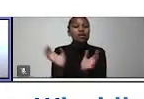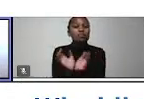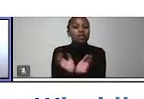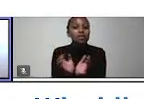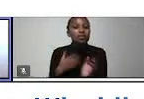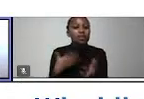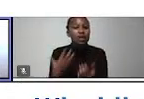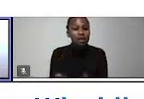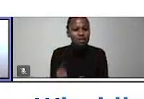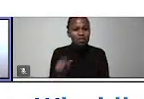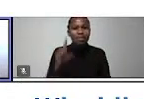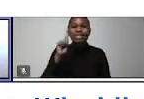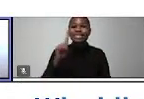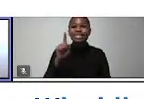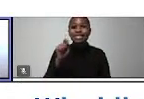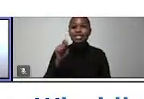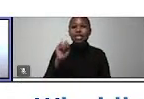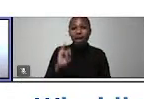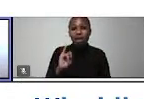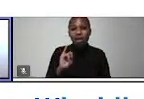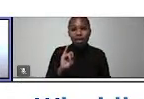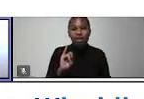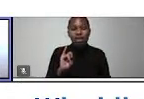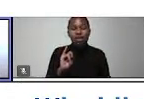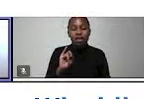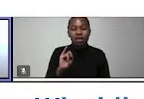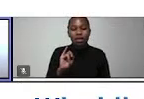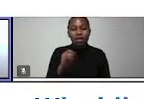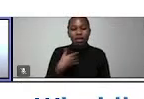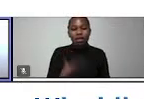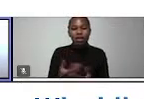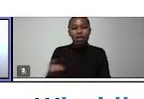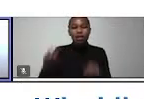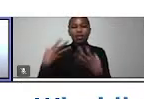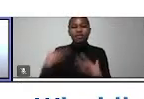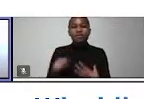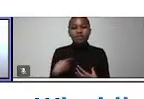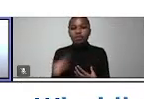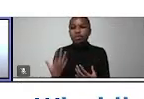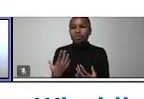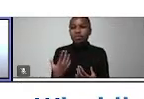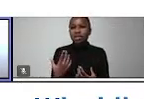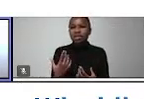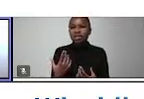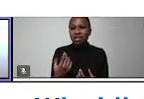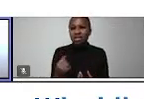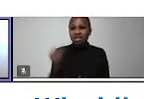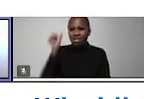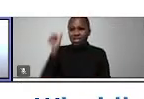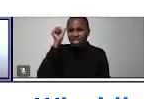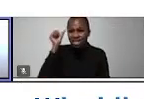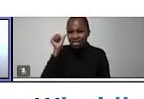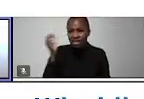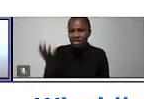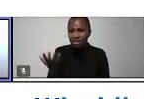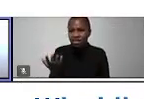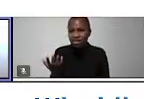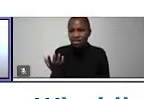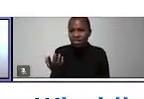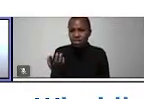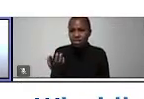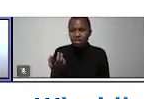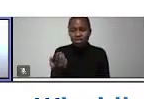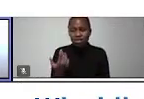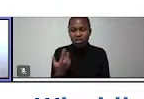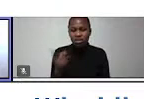unfortunately, the DTI could not actually attend to be able to give us, you know, the current status, because it's also very important to understand officially what is actually